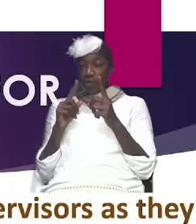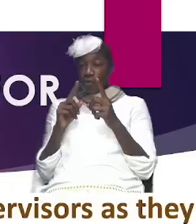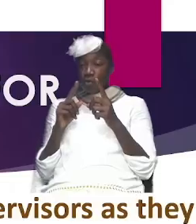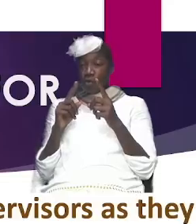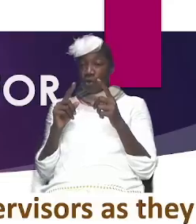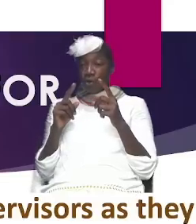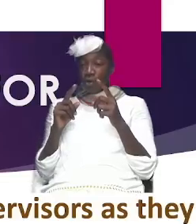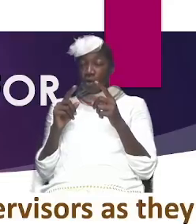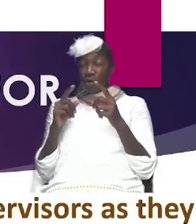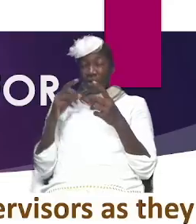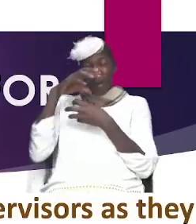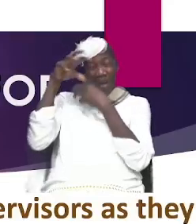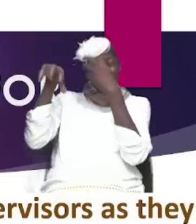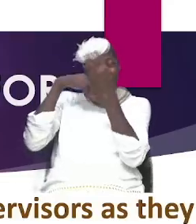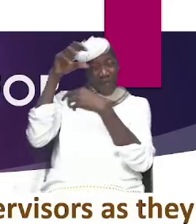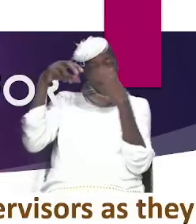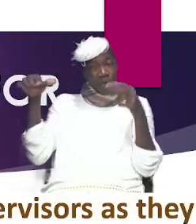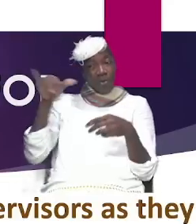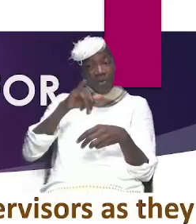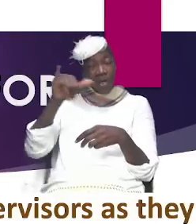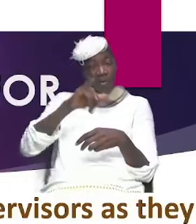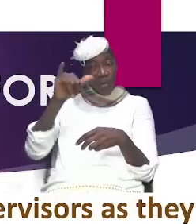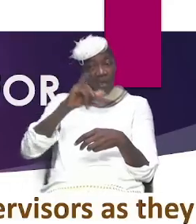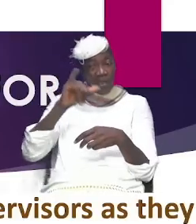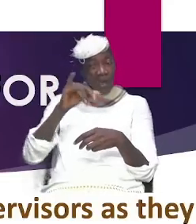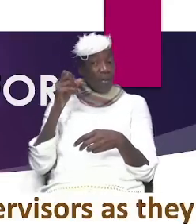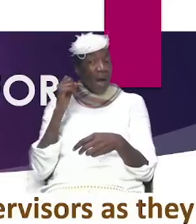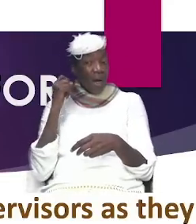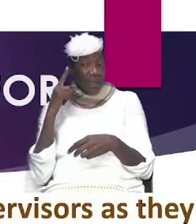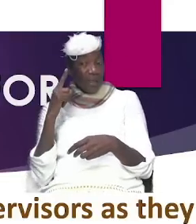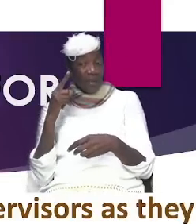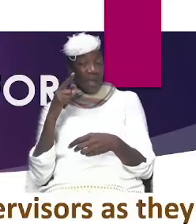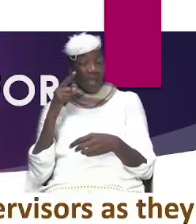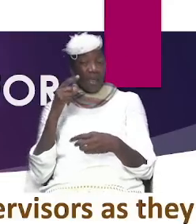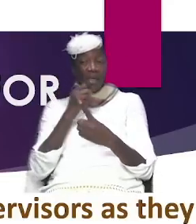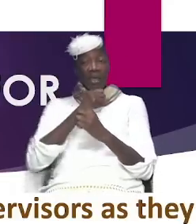was very aware of what their circumstances were.